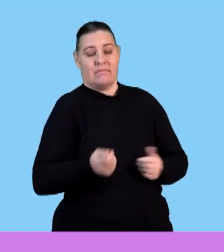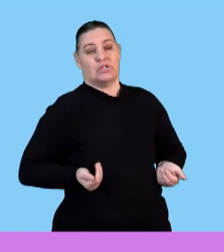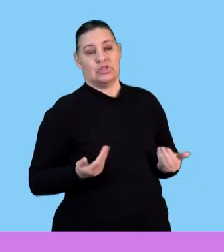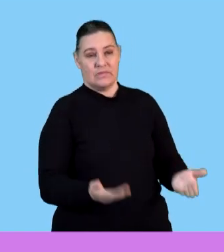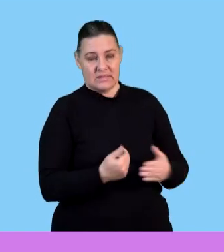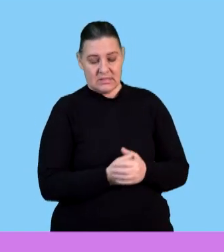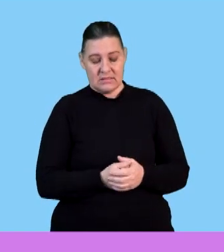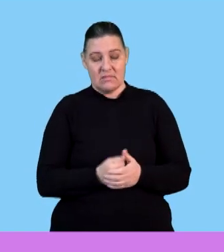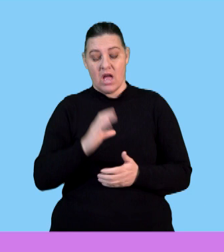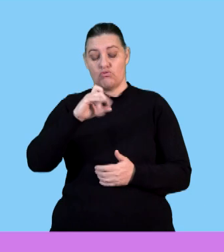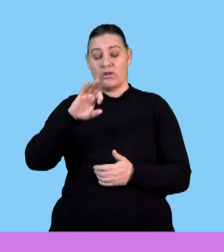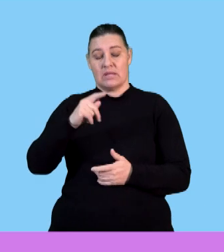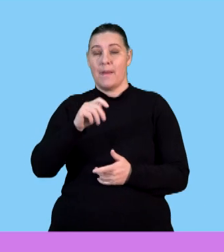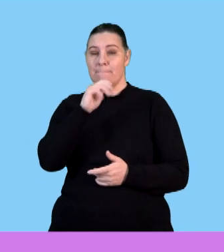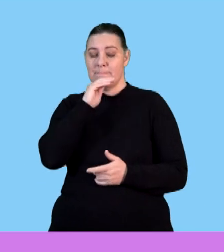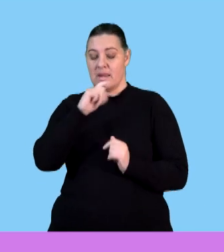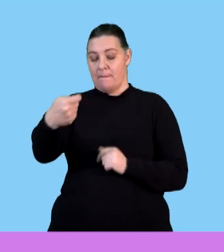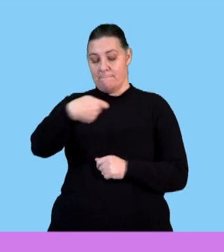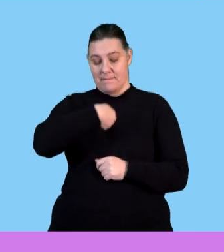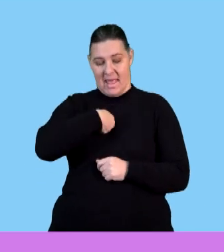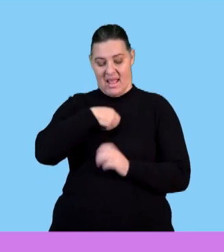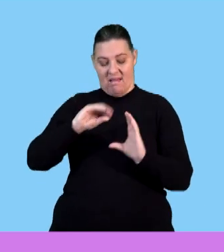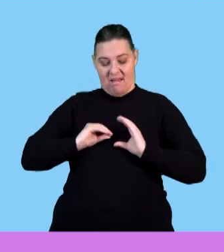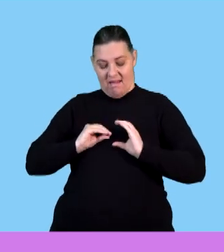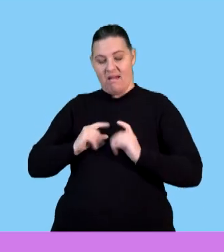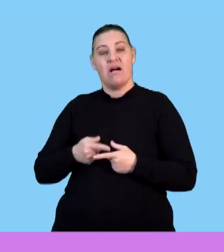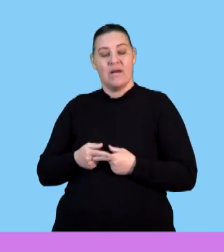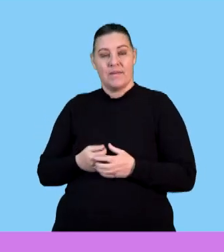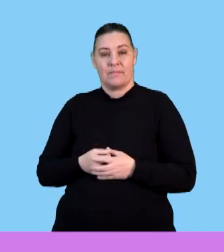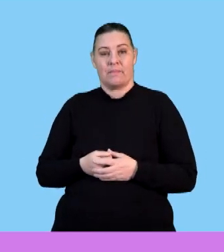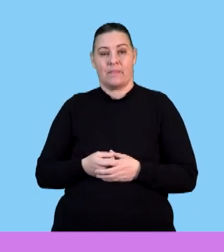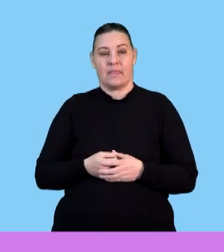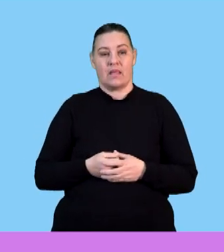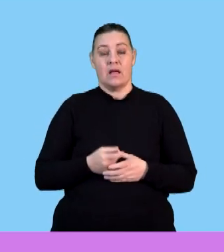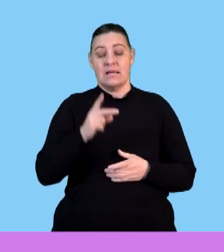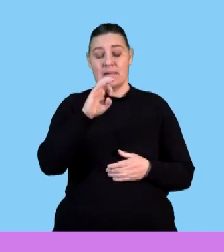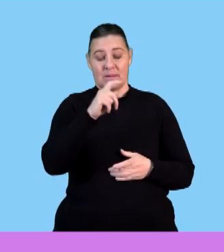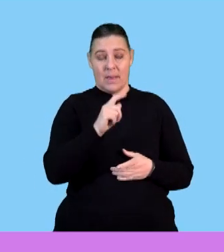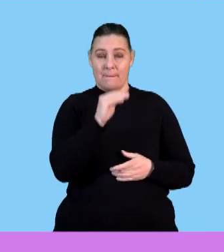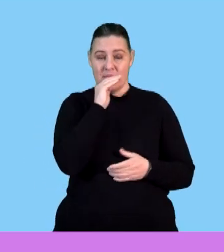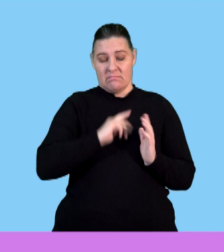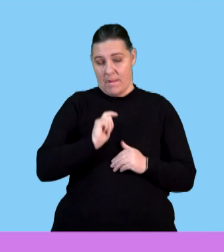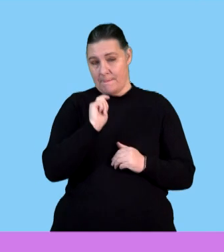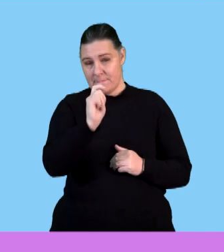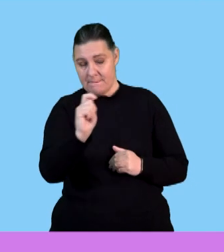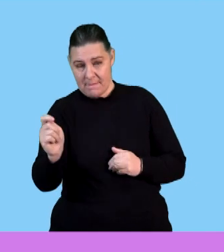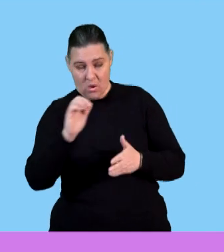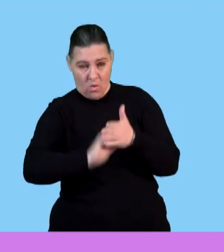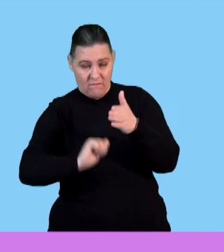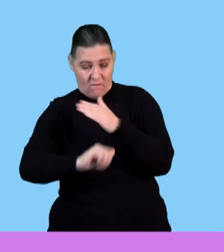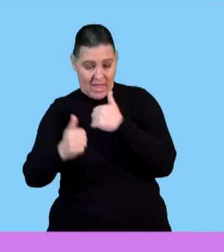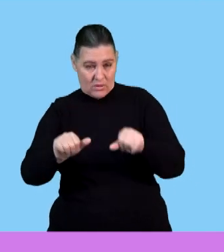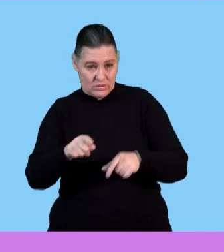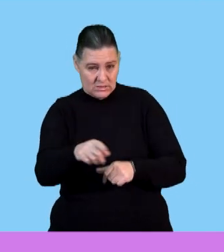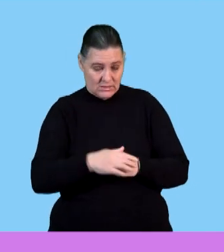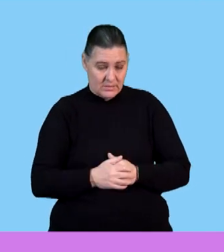their services, credit, an entry on a statement that shows money has been received, debit, an entry on a statement that